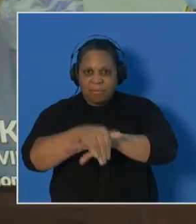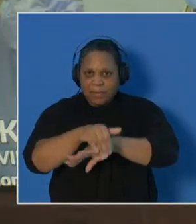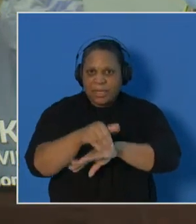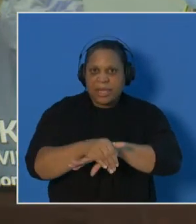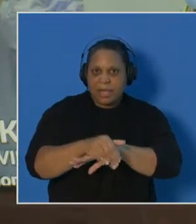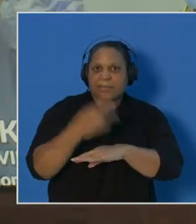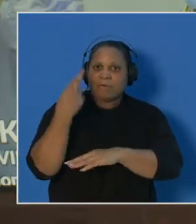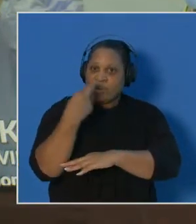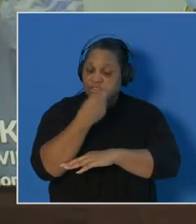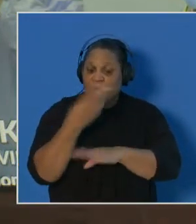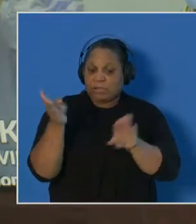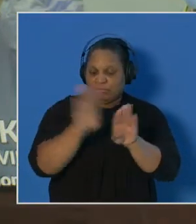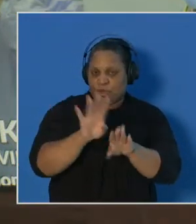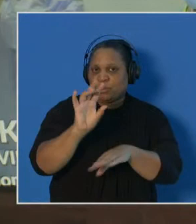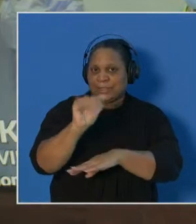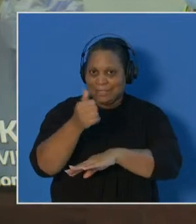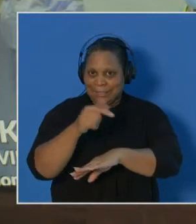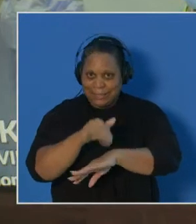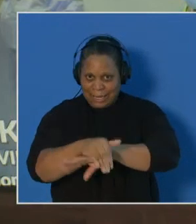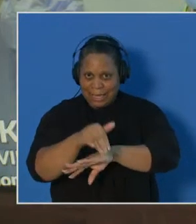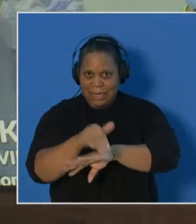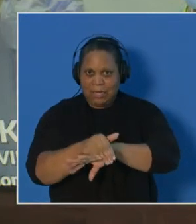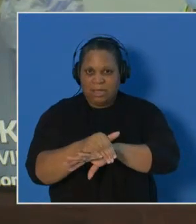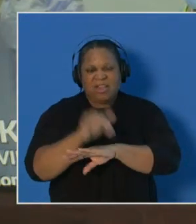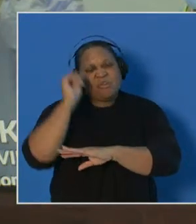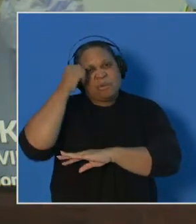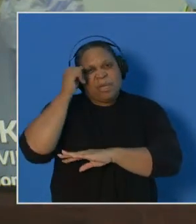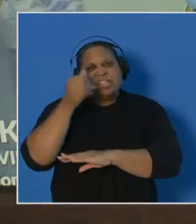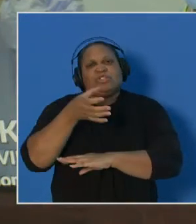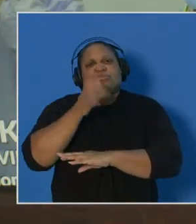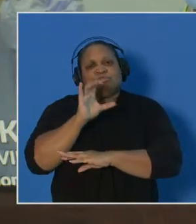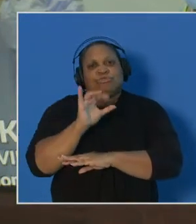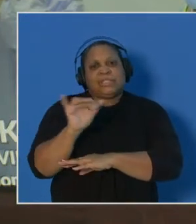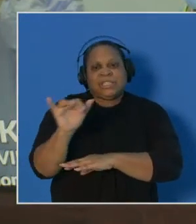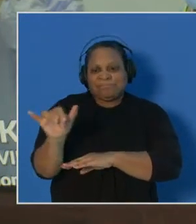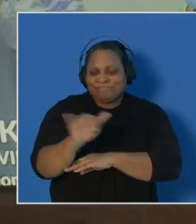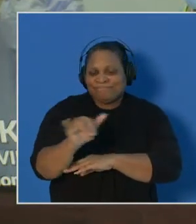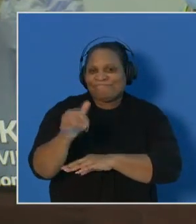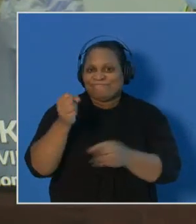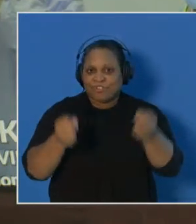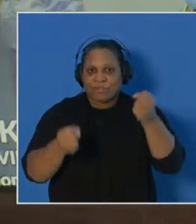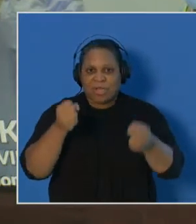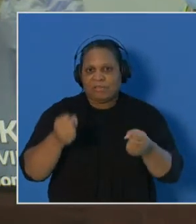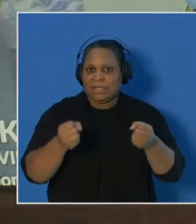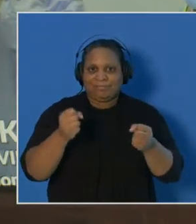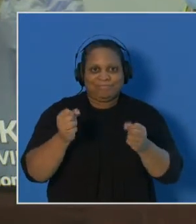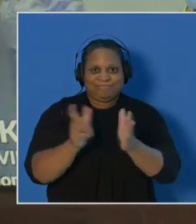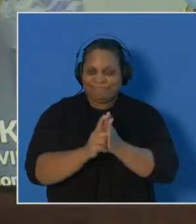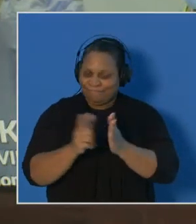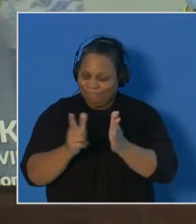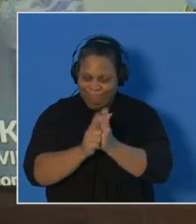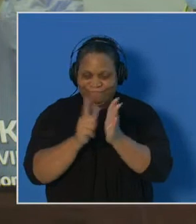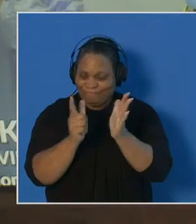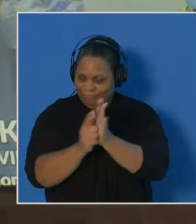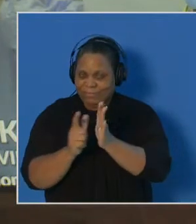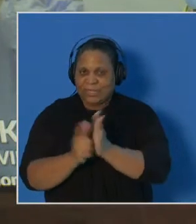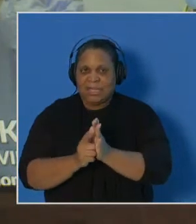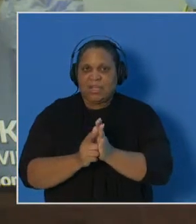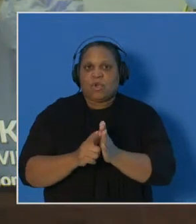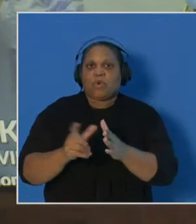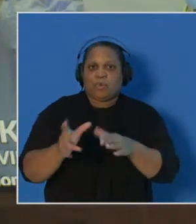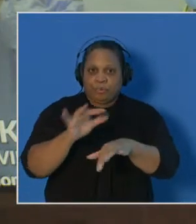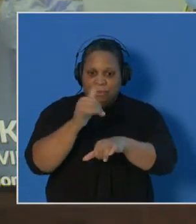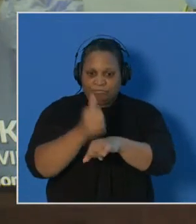public is also advised to be mindful of drinking and driving, which the BPS will be actively enforcing this holiday weekend and going